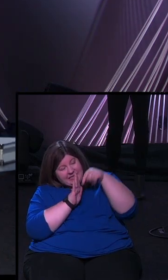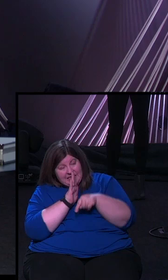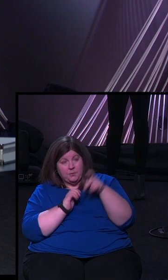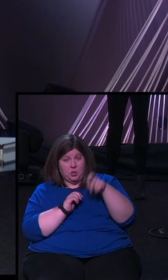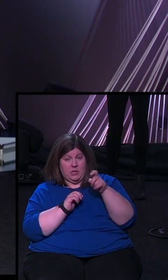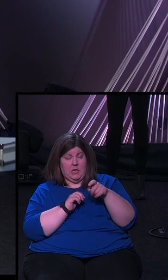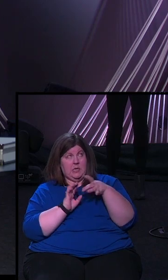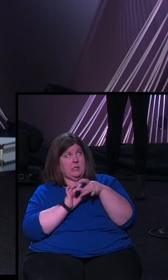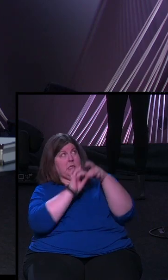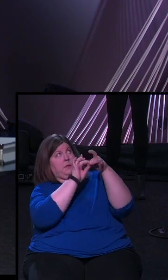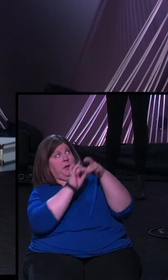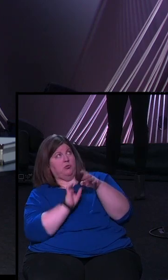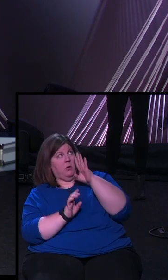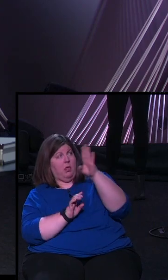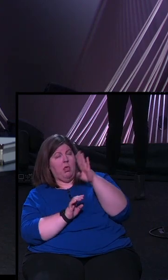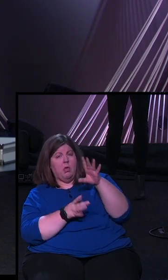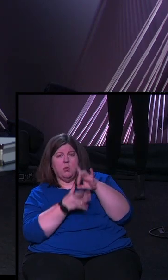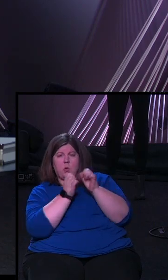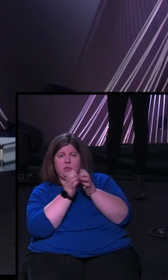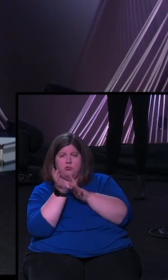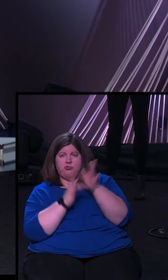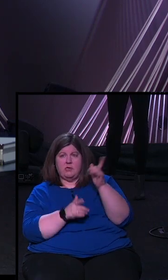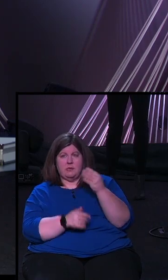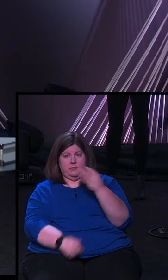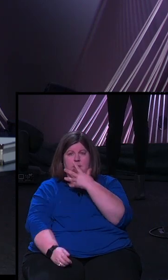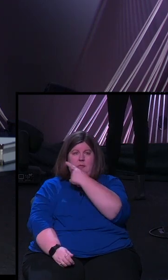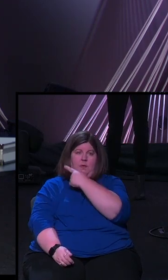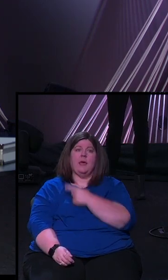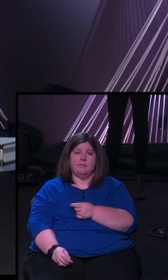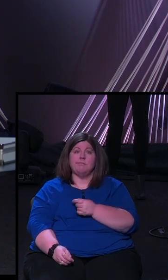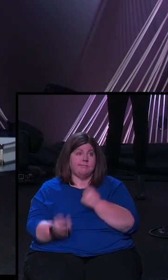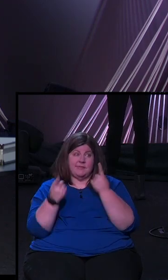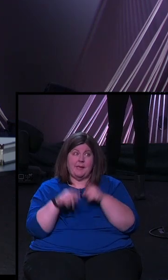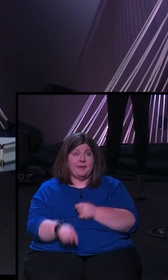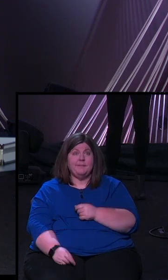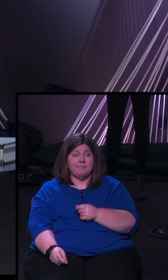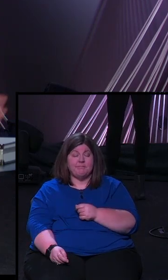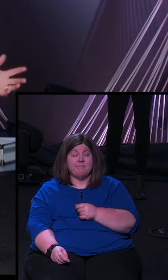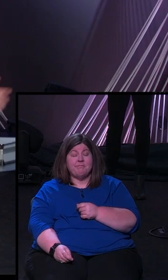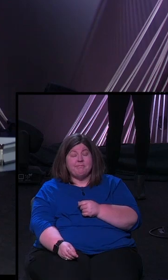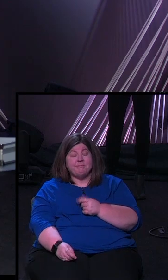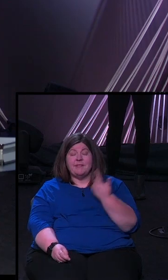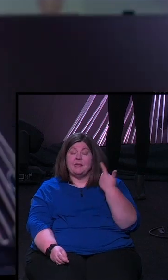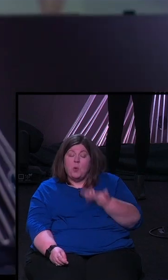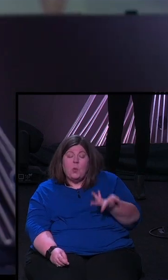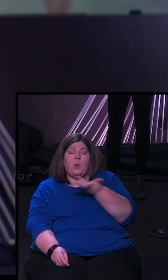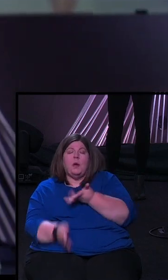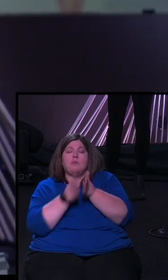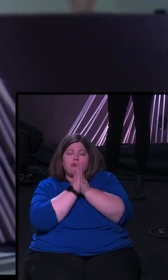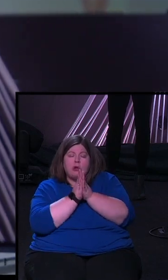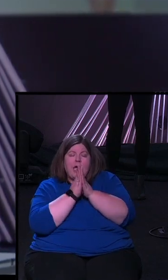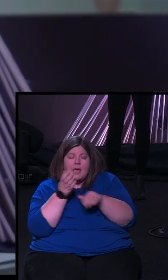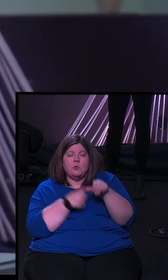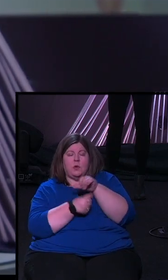is a spiritual one. And it's about a relationship with Jesus, and that's why you see what's happening there. We're praying together, studying